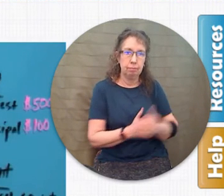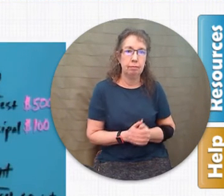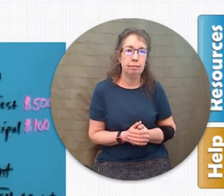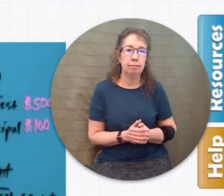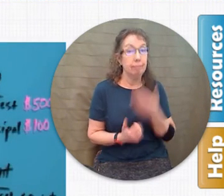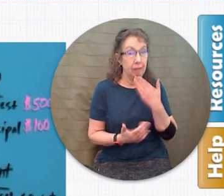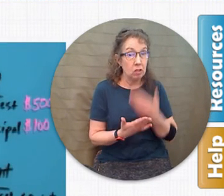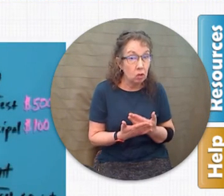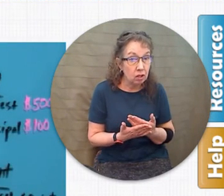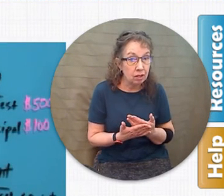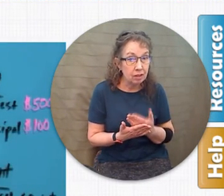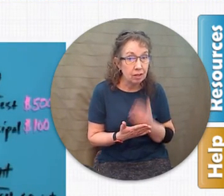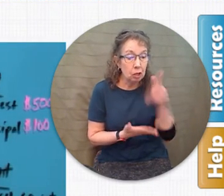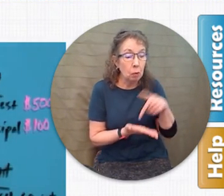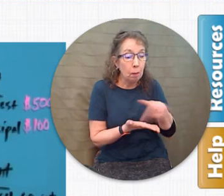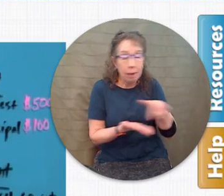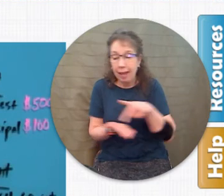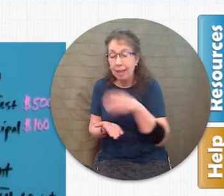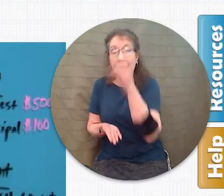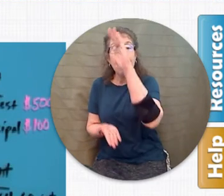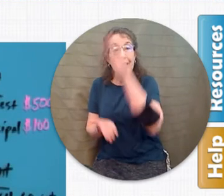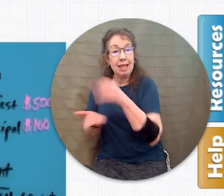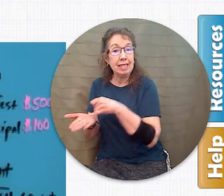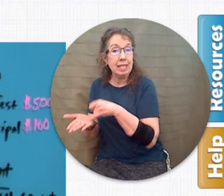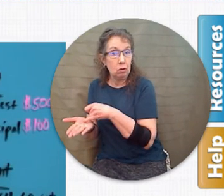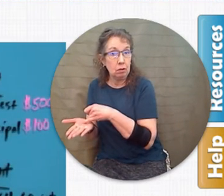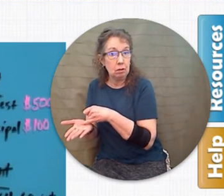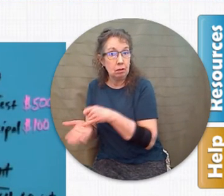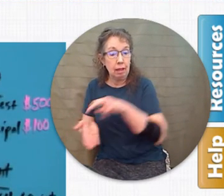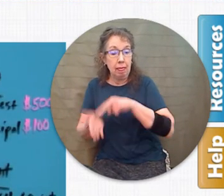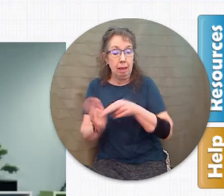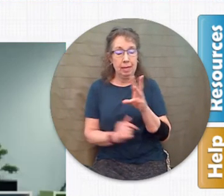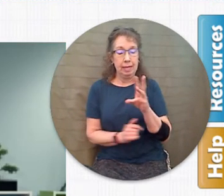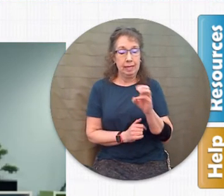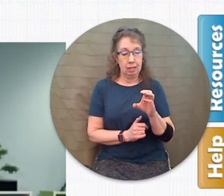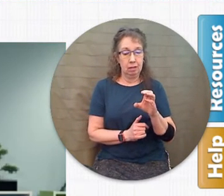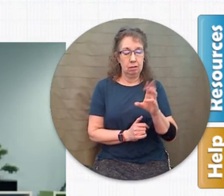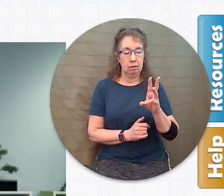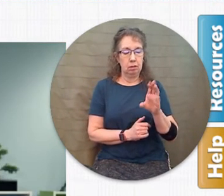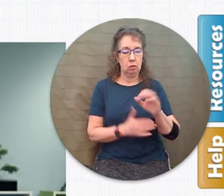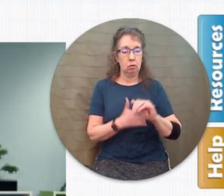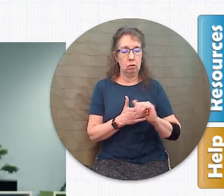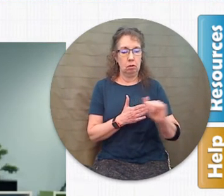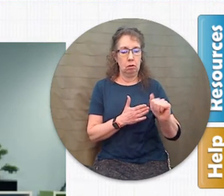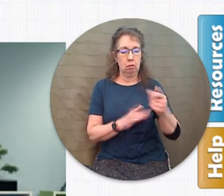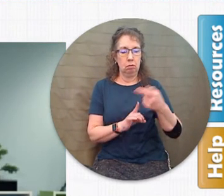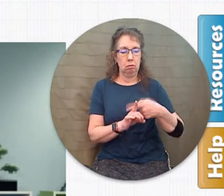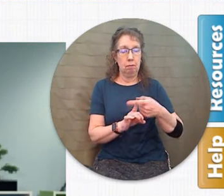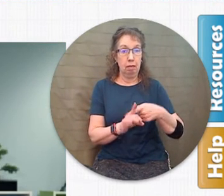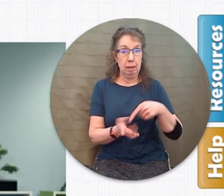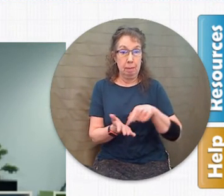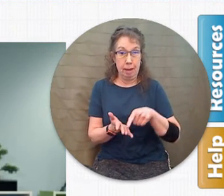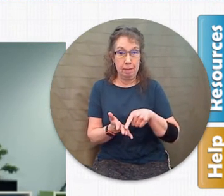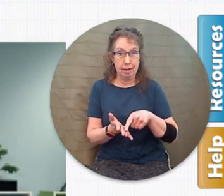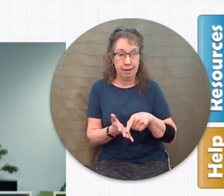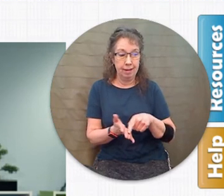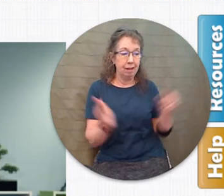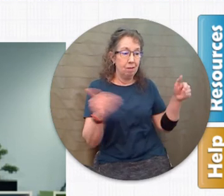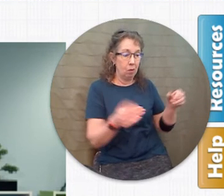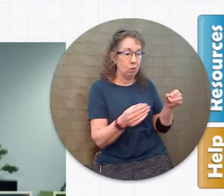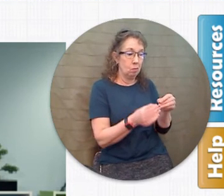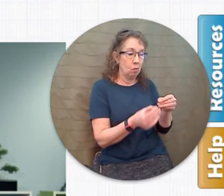that's good because you're going to pay less interest, which means your $600 monthly payment can be dedicated more to paying down your principal. So